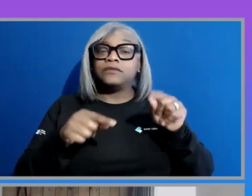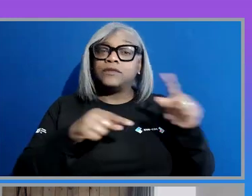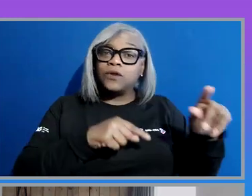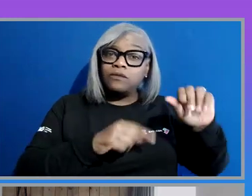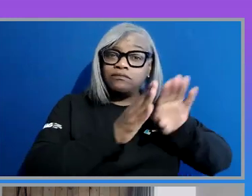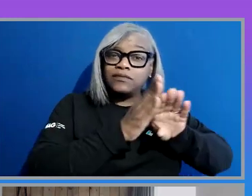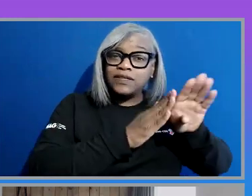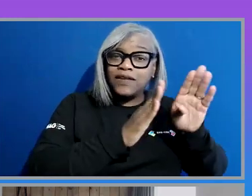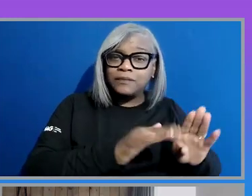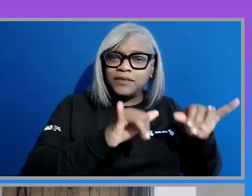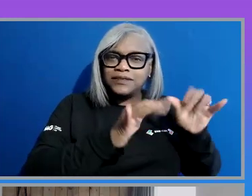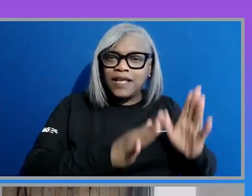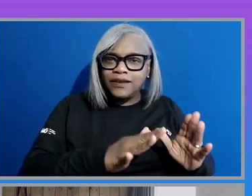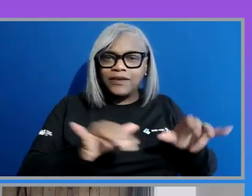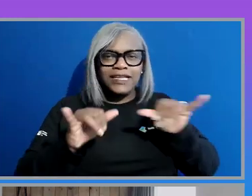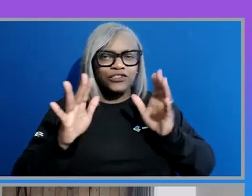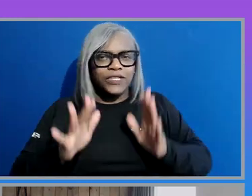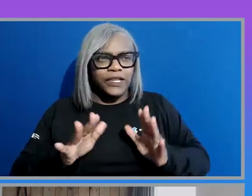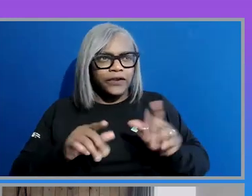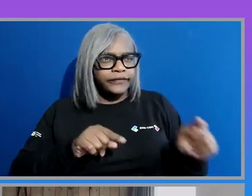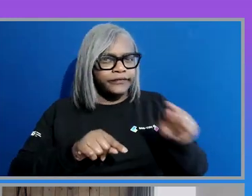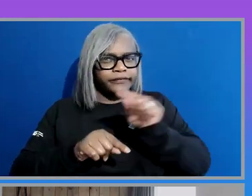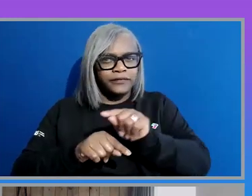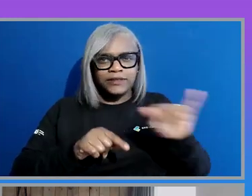by giving everyone the same language to use.